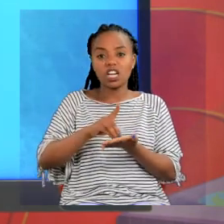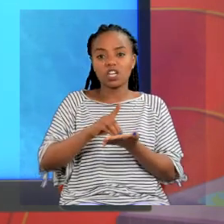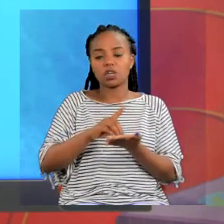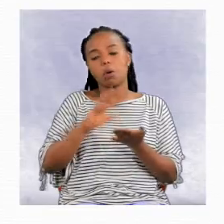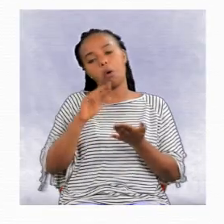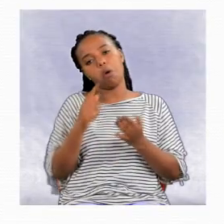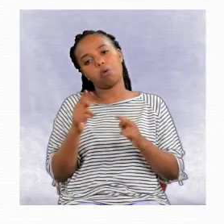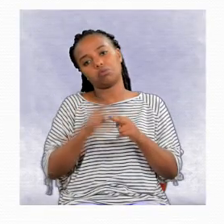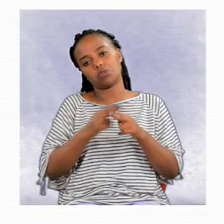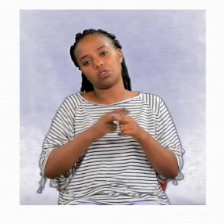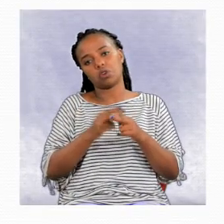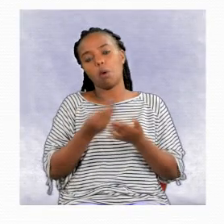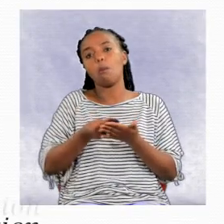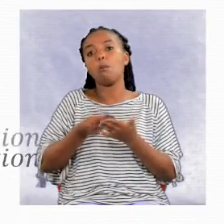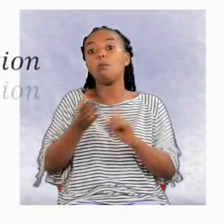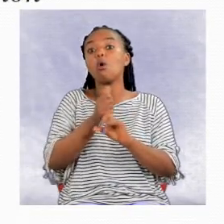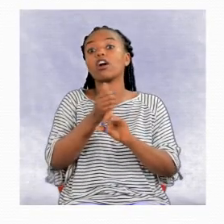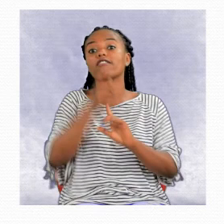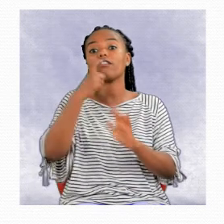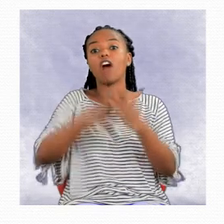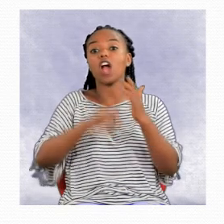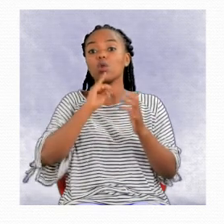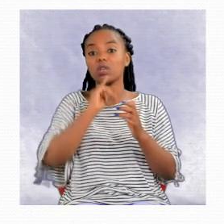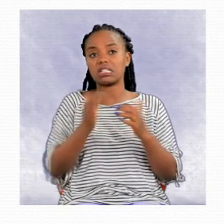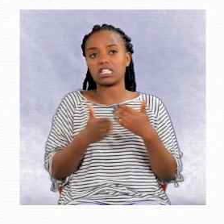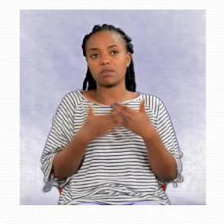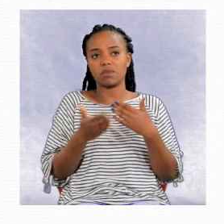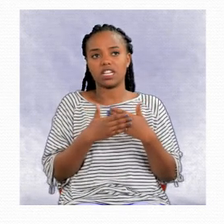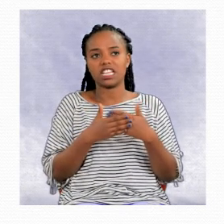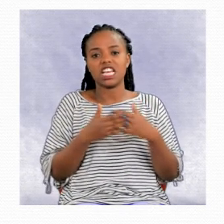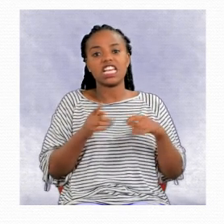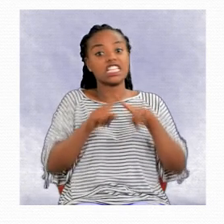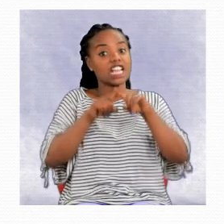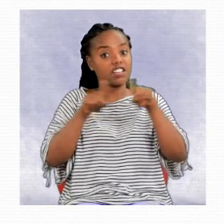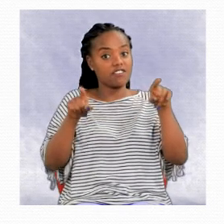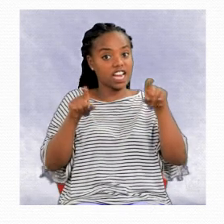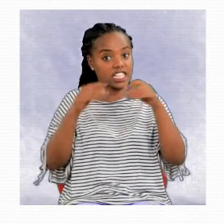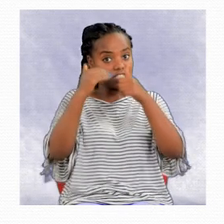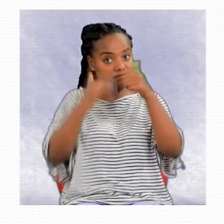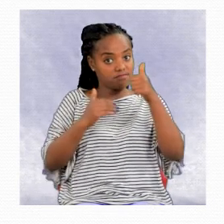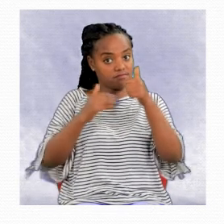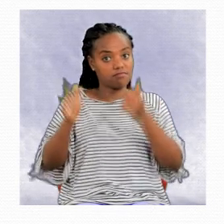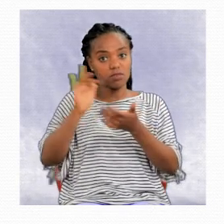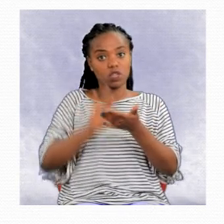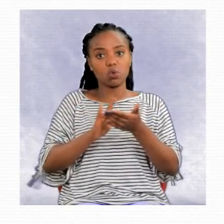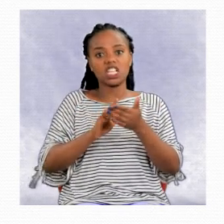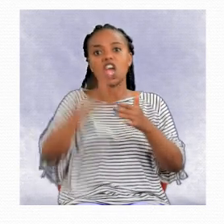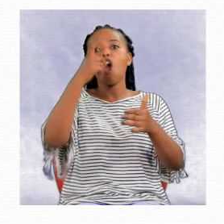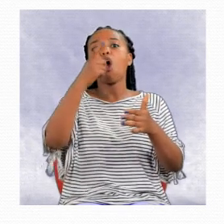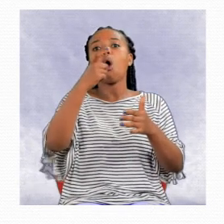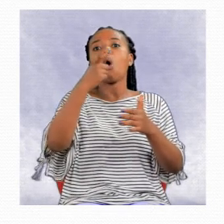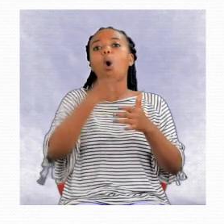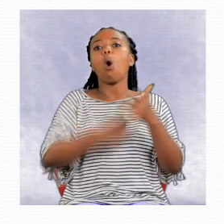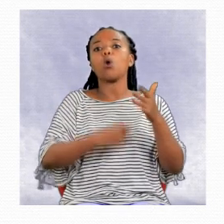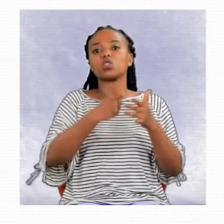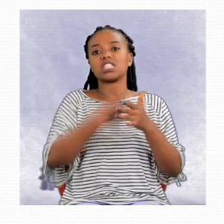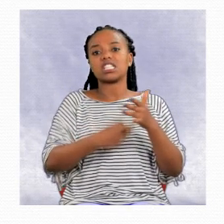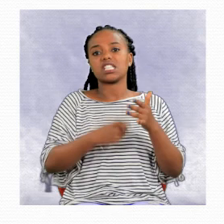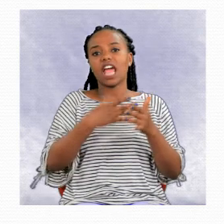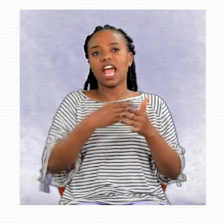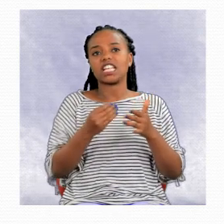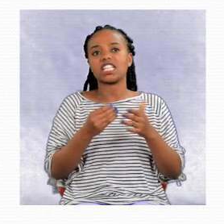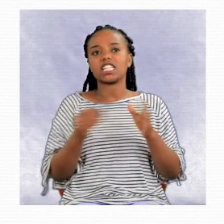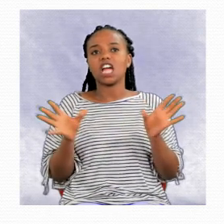short, book value is simply it is the difference between cost and accumulated